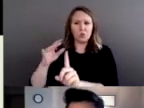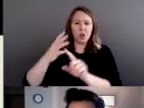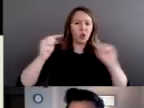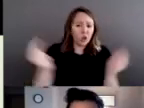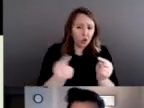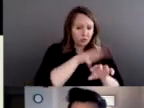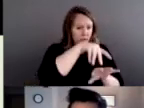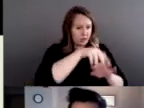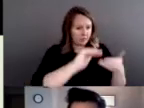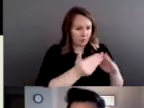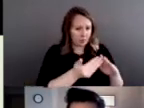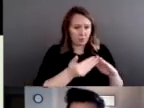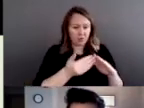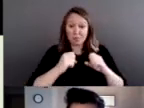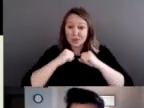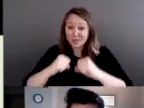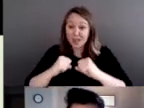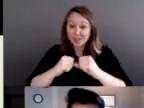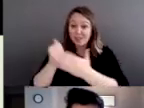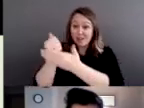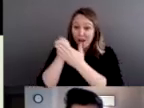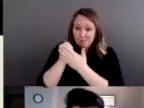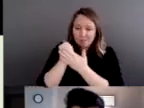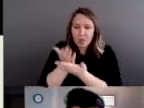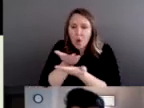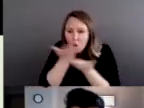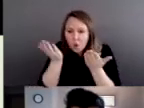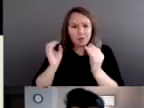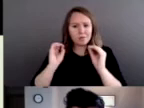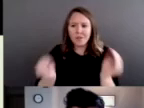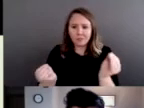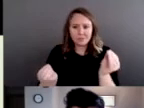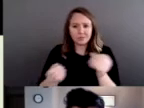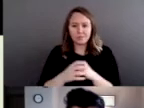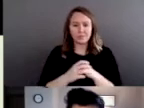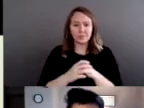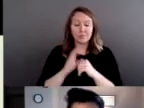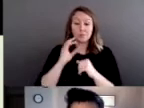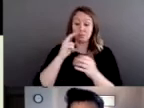don't protect us. They don't help us. But if we are willing to